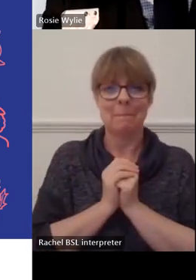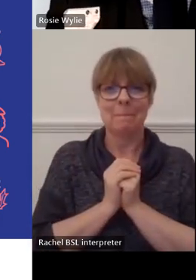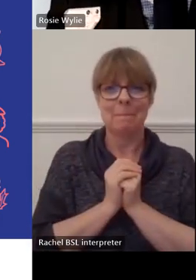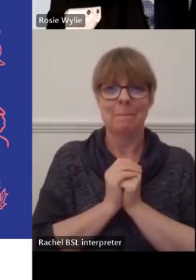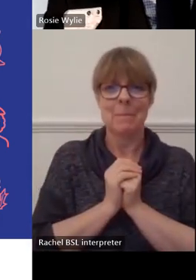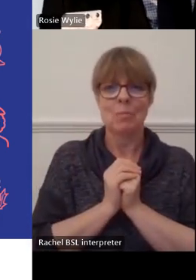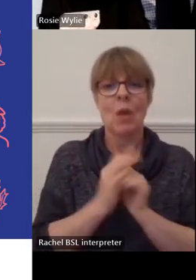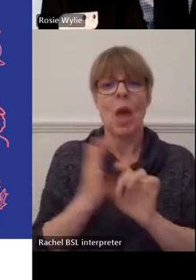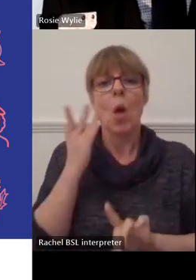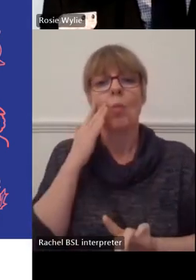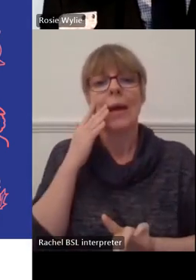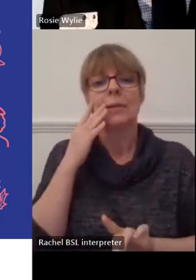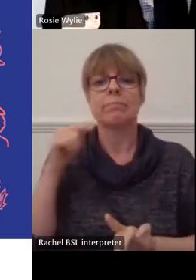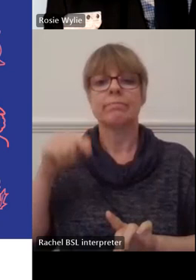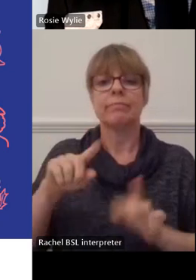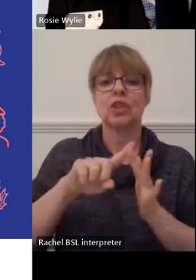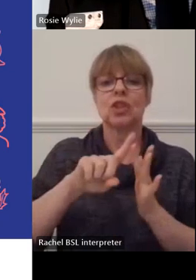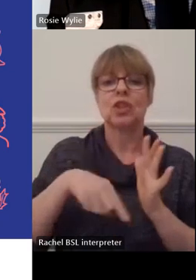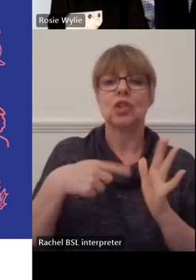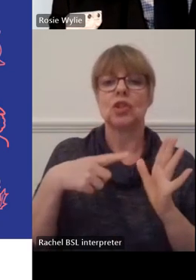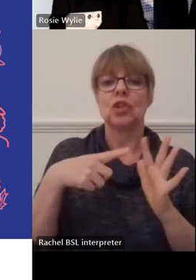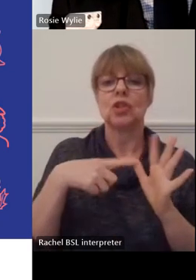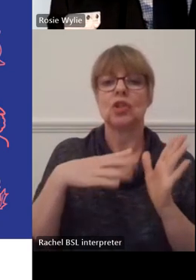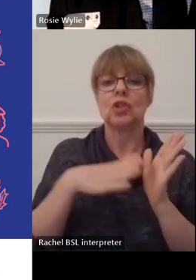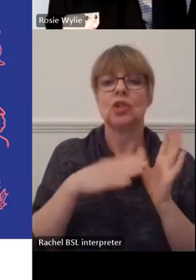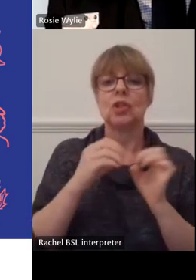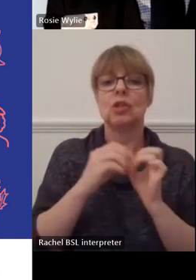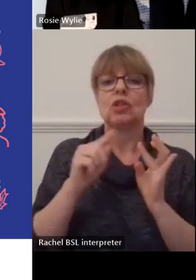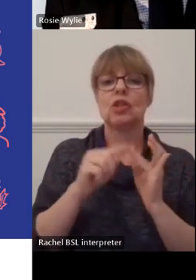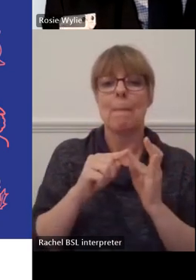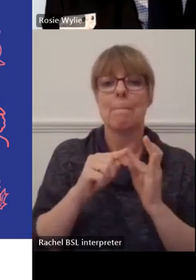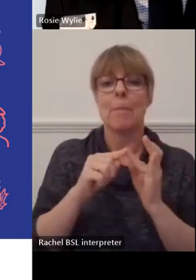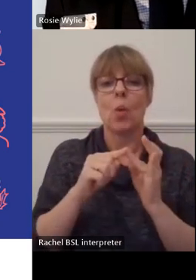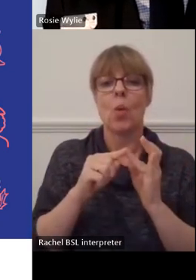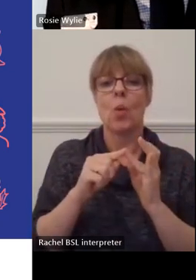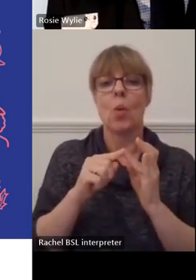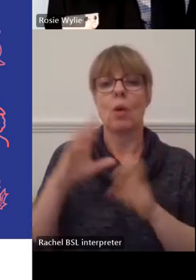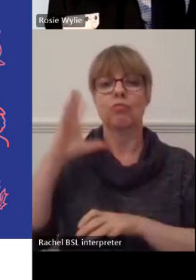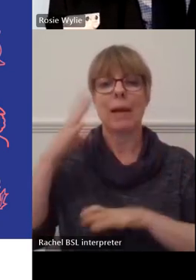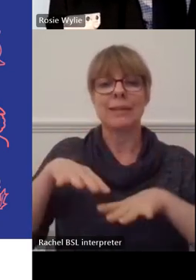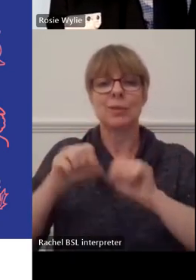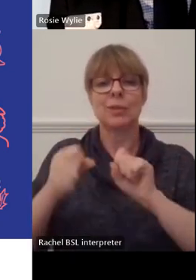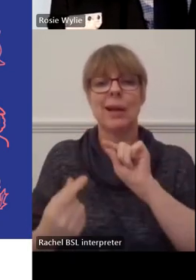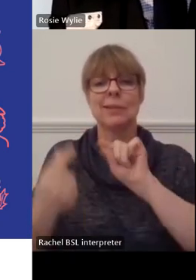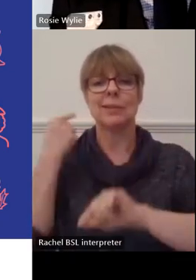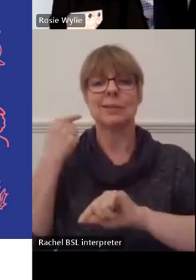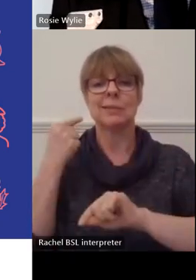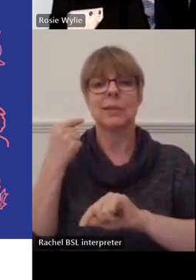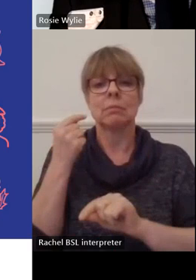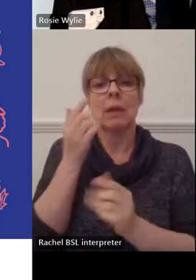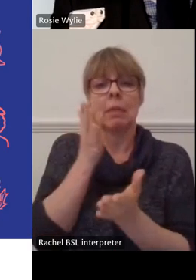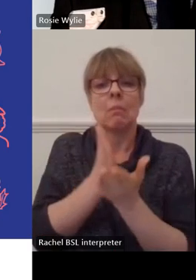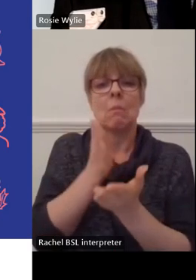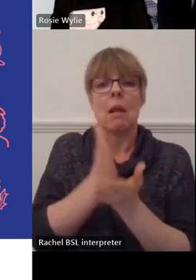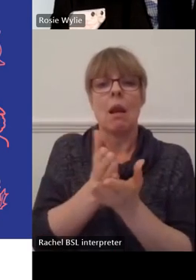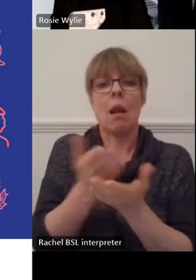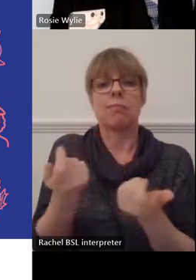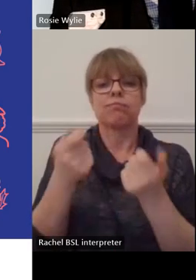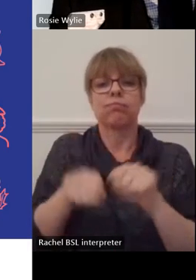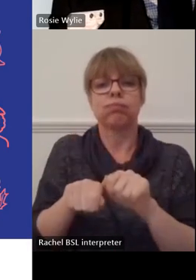when Jambo Radio started, it was in the middle of COVID-19 lockdown,